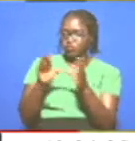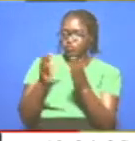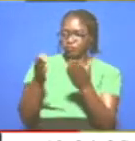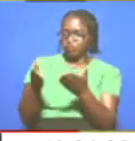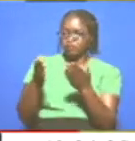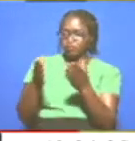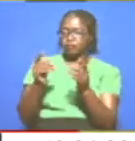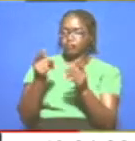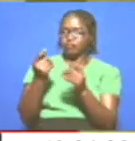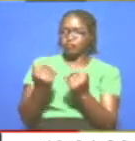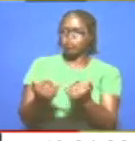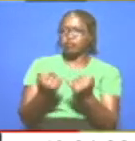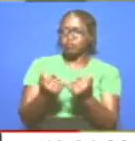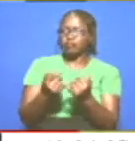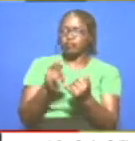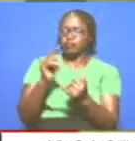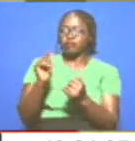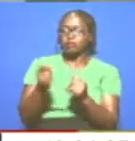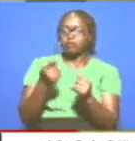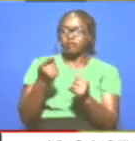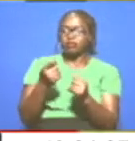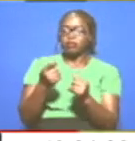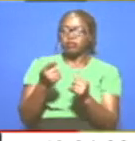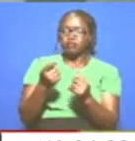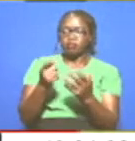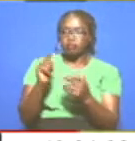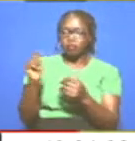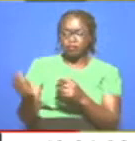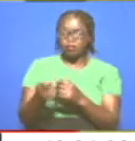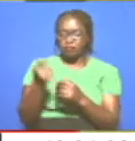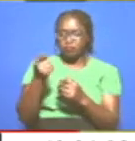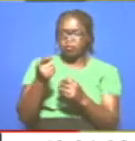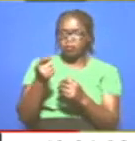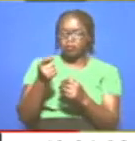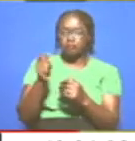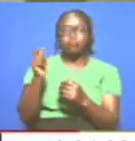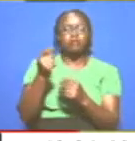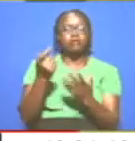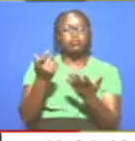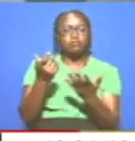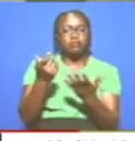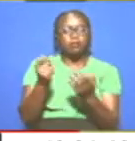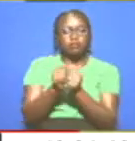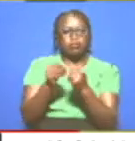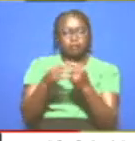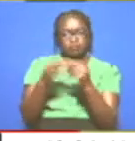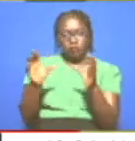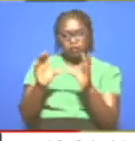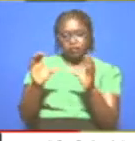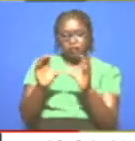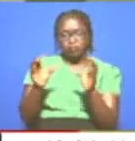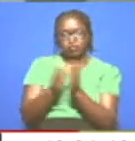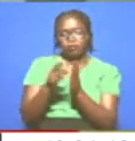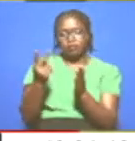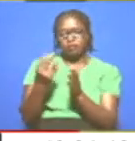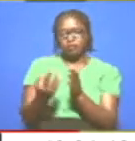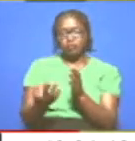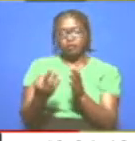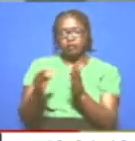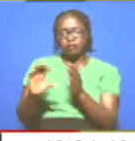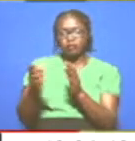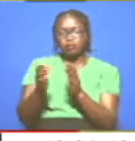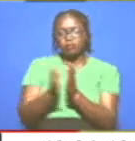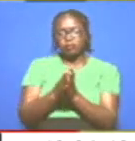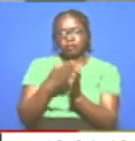Kenya has employed 18 coaches. Mm-hmm. Yeah, but now because you've got 23 counties and you want to move to 47